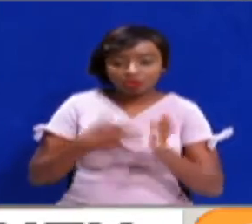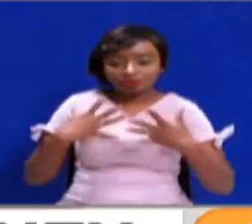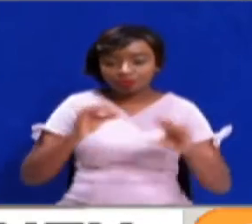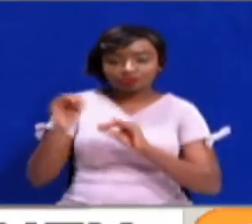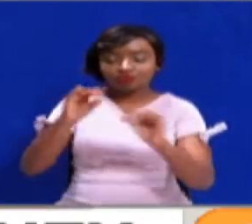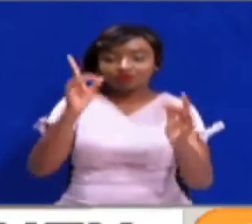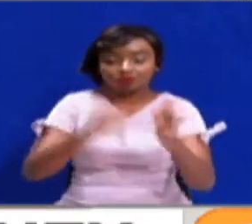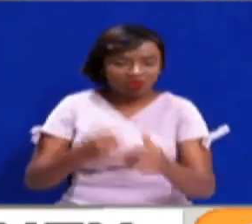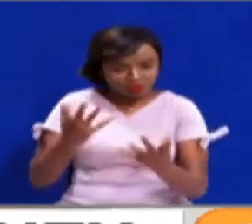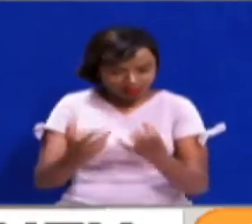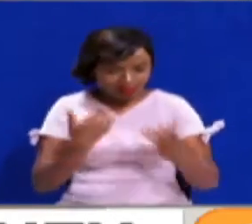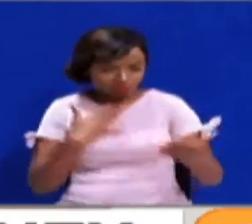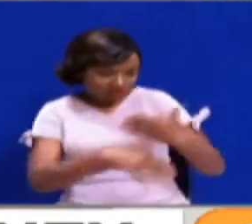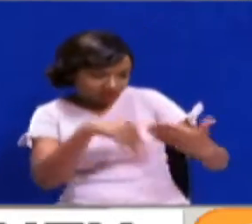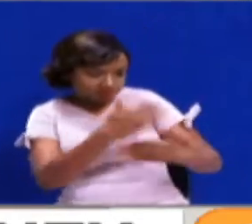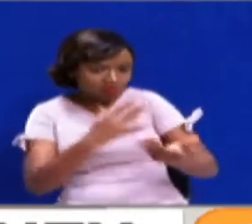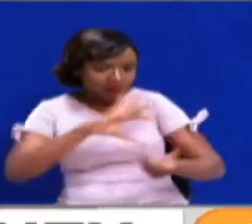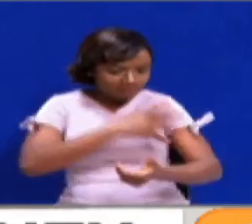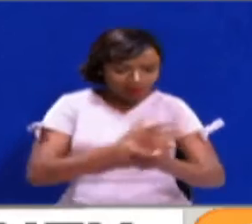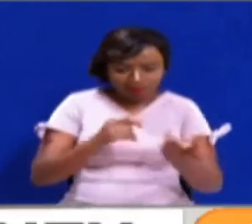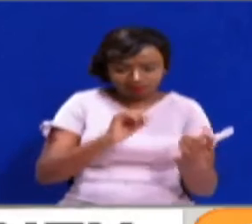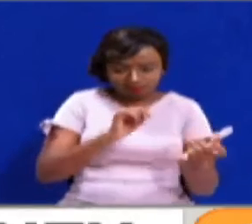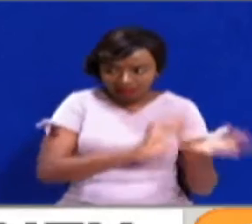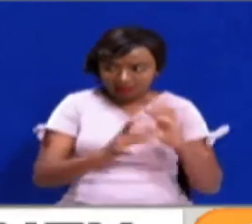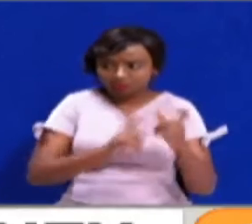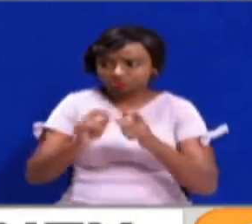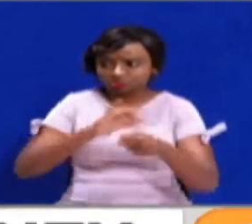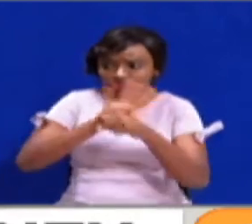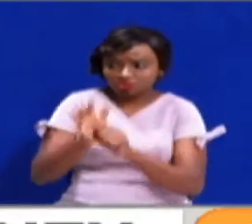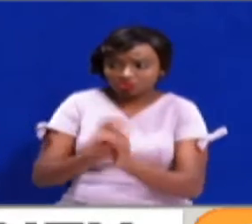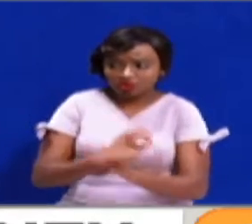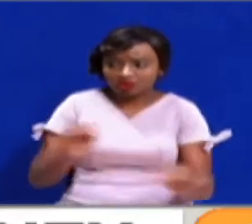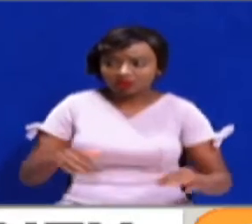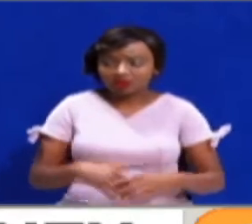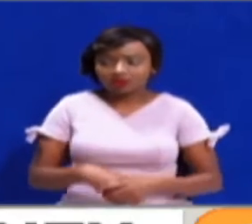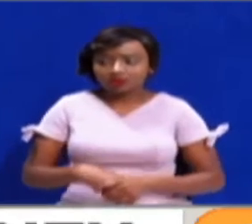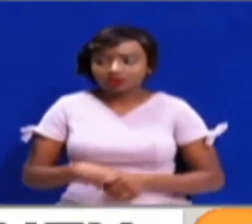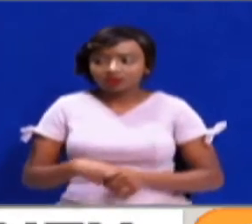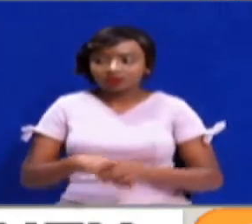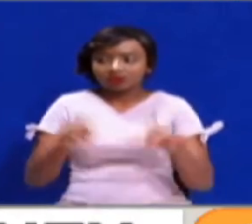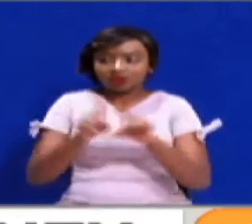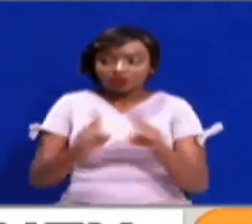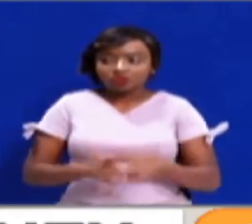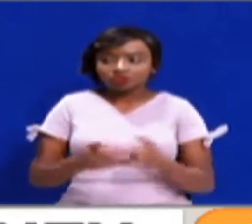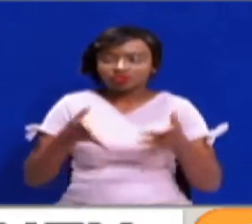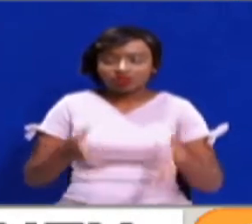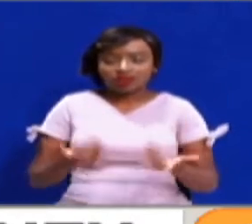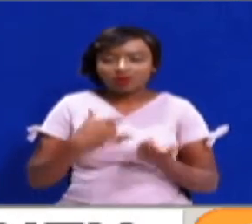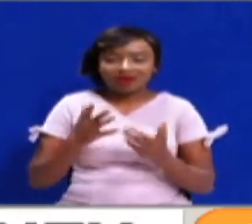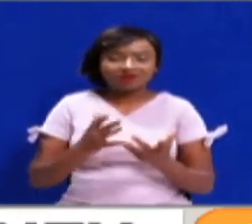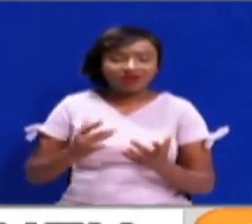movement? We're supposed to have built up our capacity to fight COVID. Likewise, we have this entire